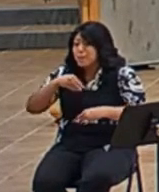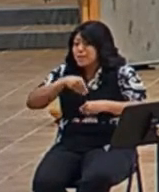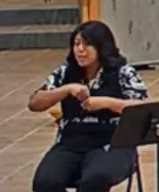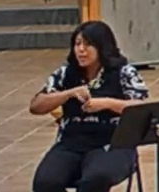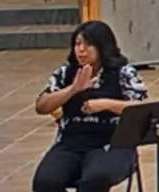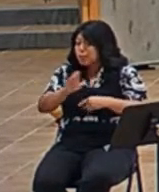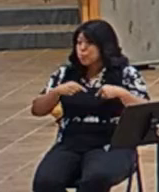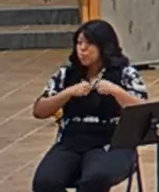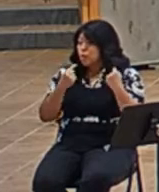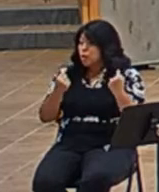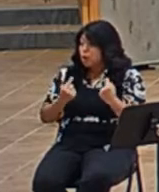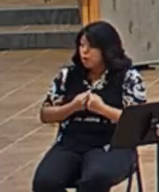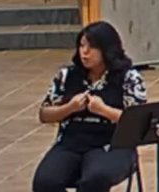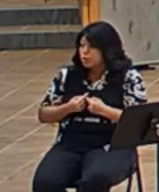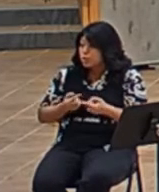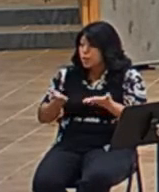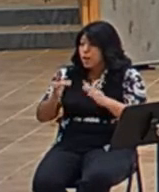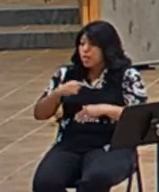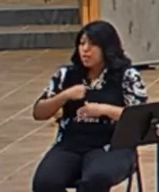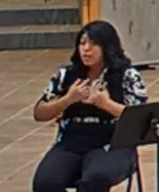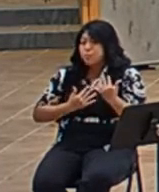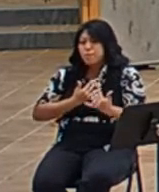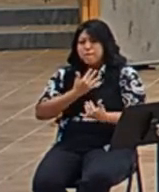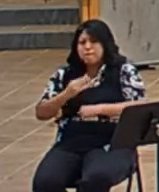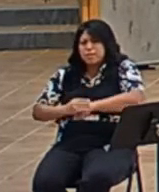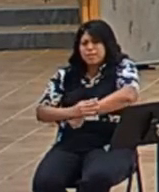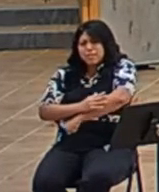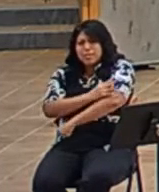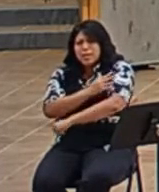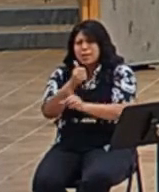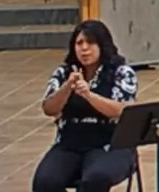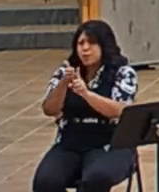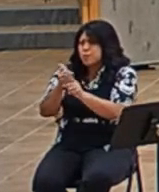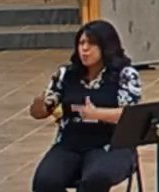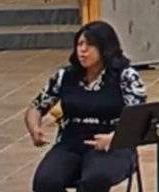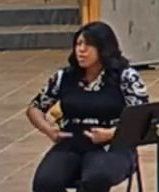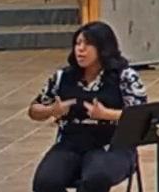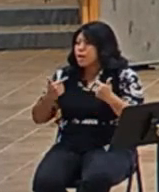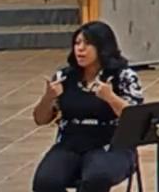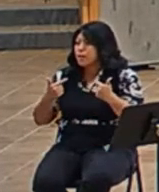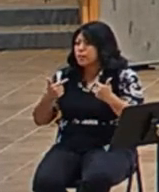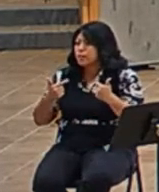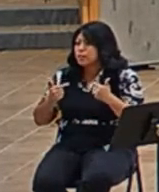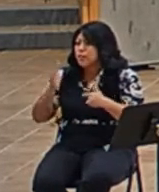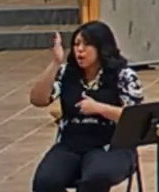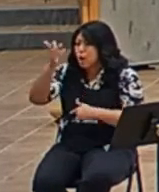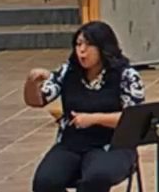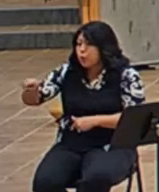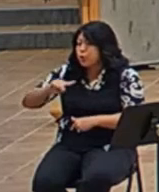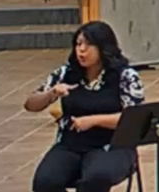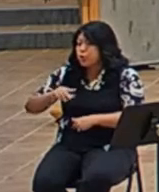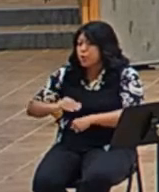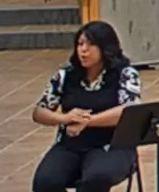oven? Will you allow me to inflame your heart? Will you, in turn,